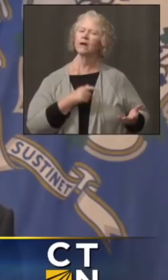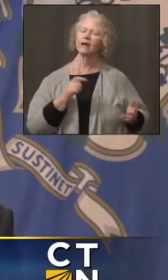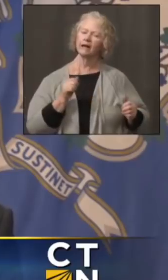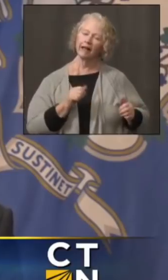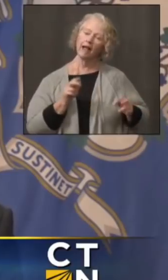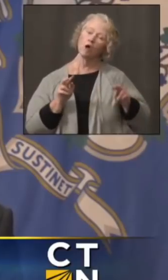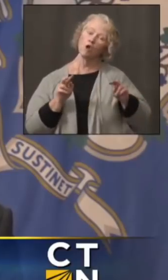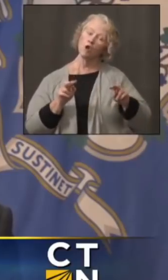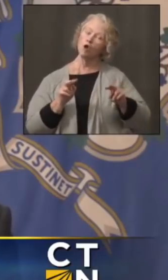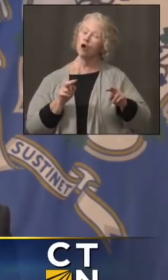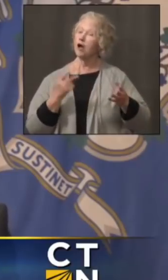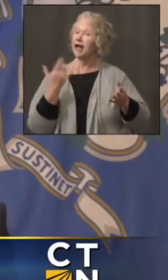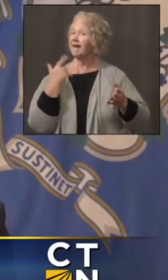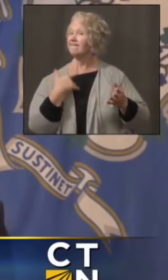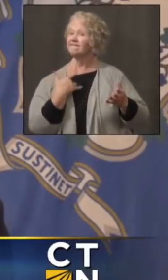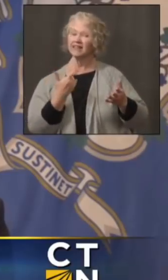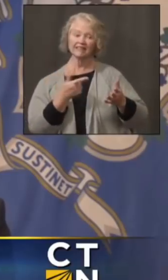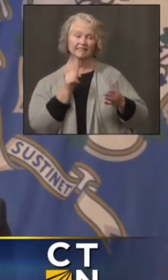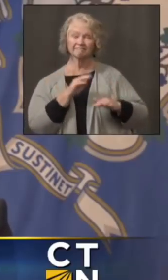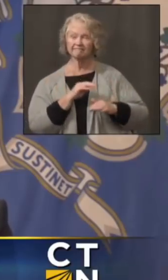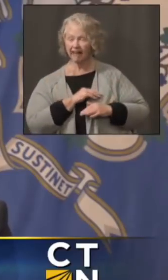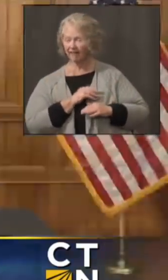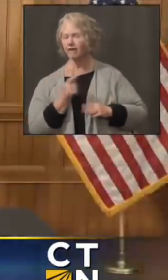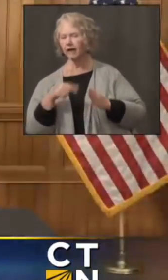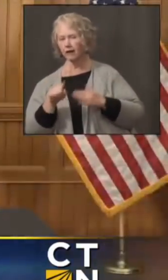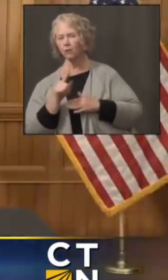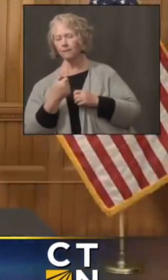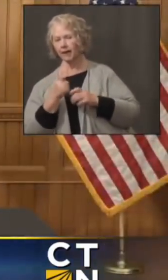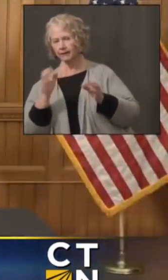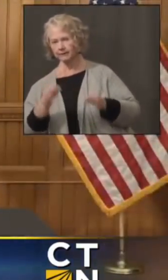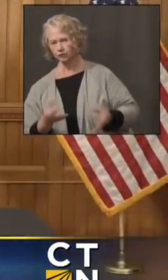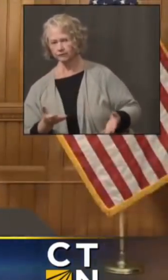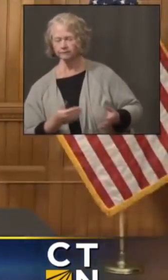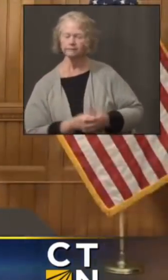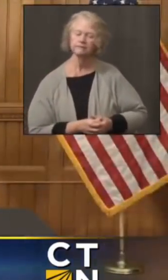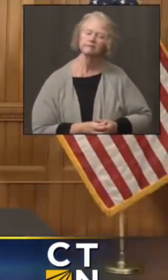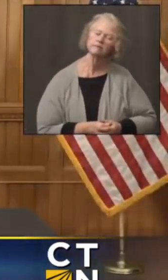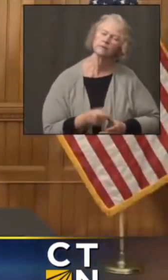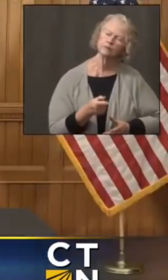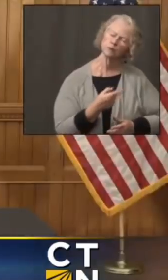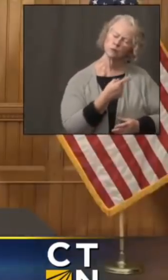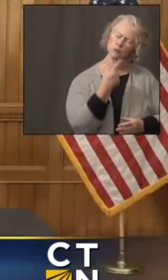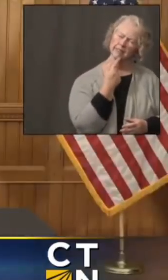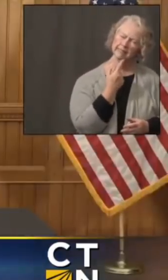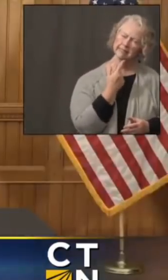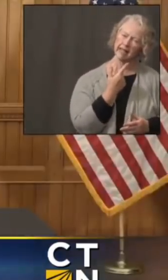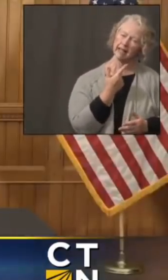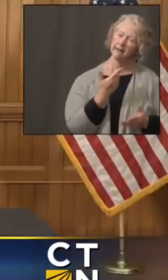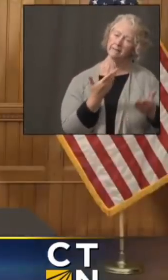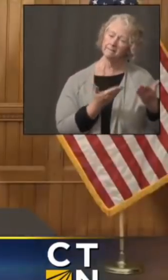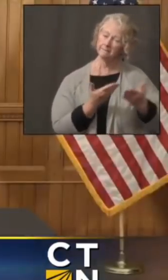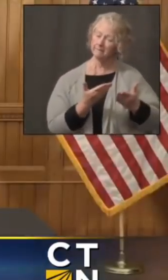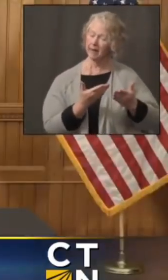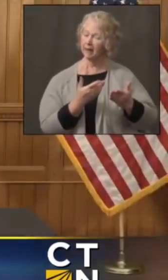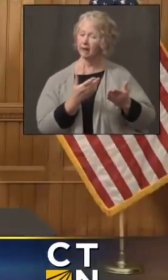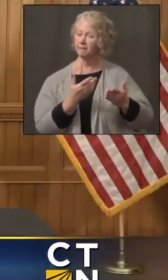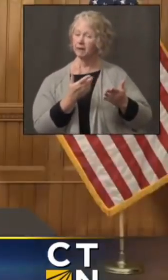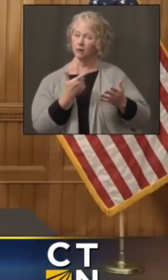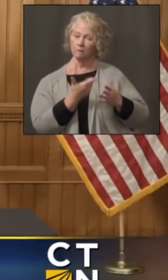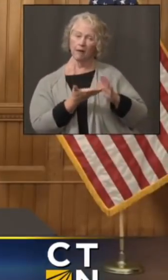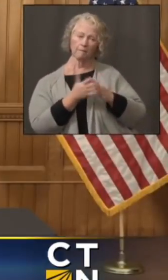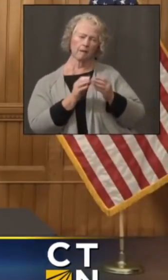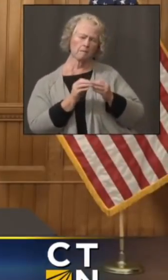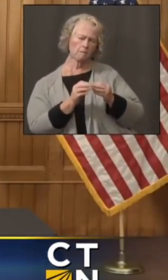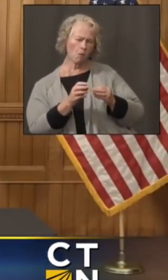next week if we find we have to. And you mentioned today that you might get tougher on these red alert towns. Can